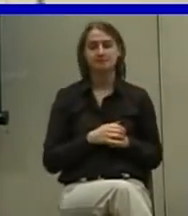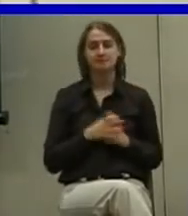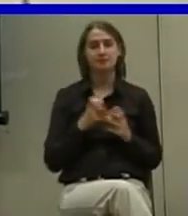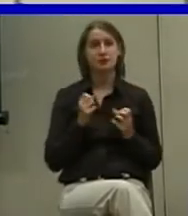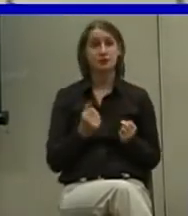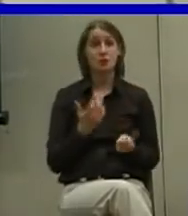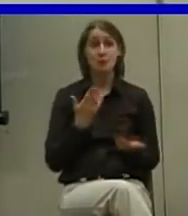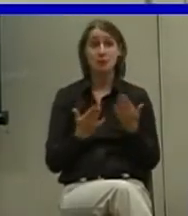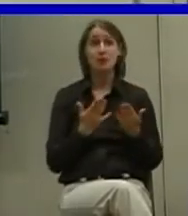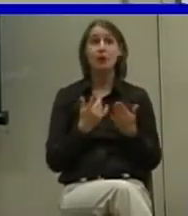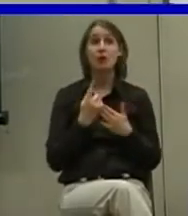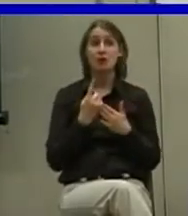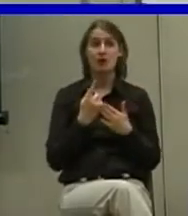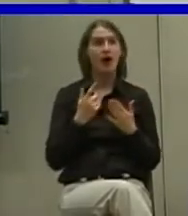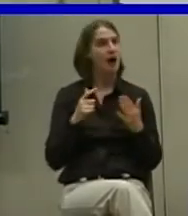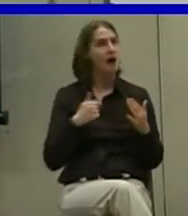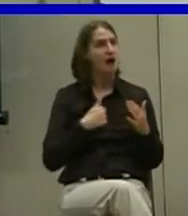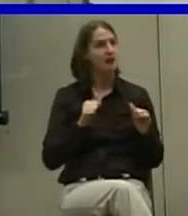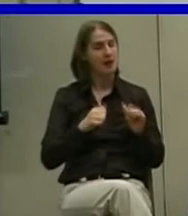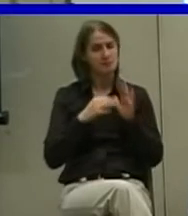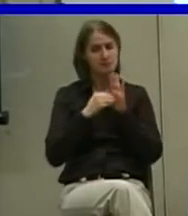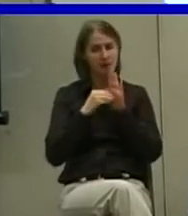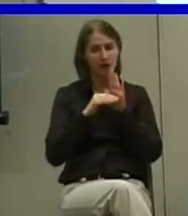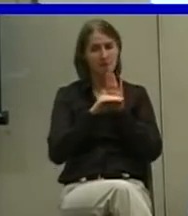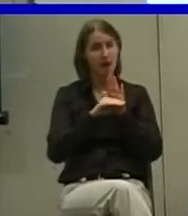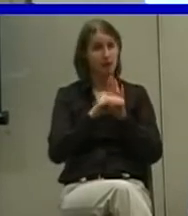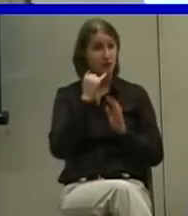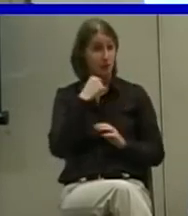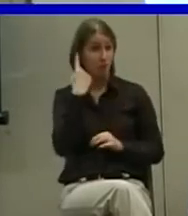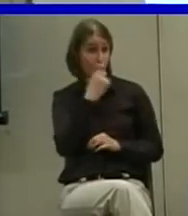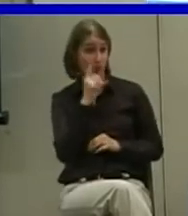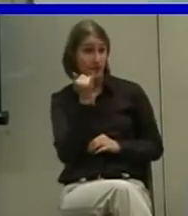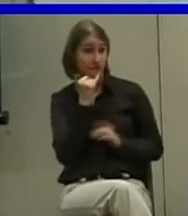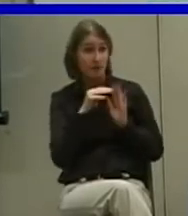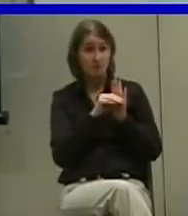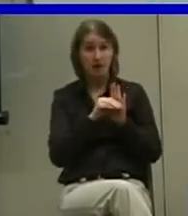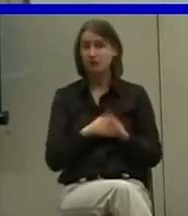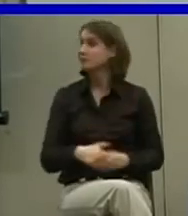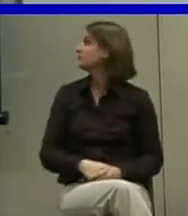could model. This is what it might look like if we modeled it.